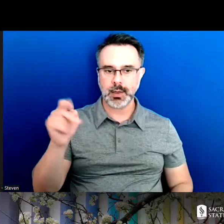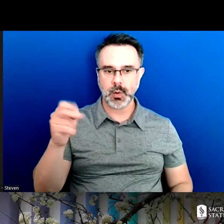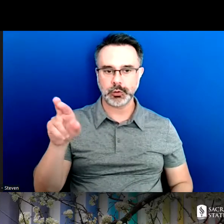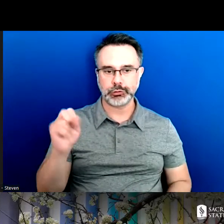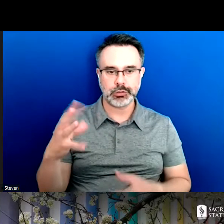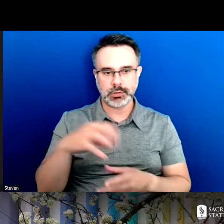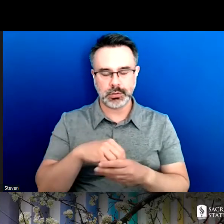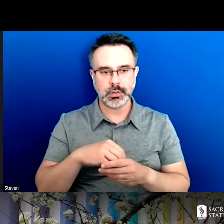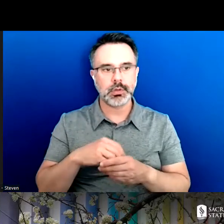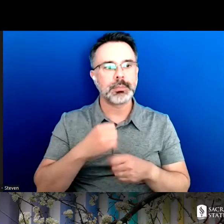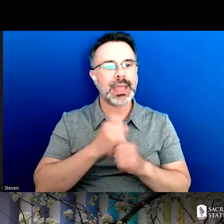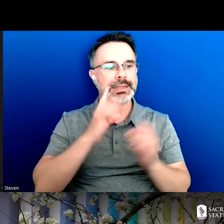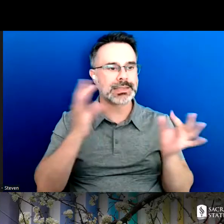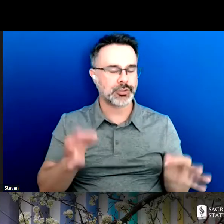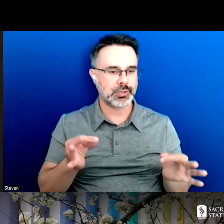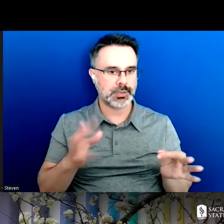them.